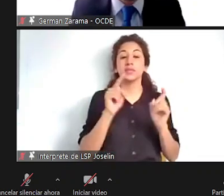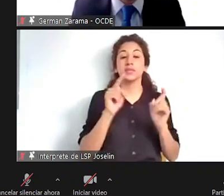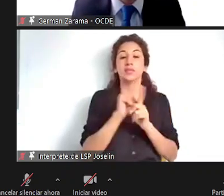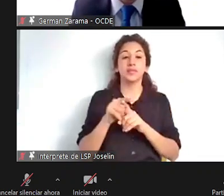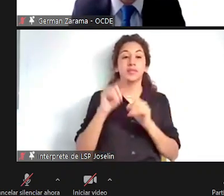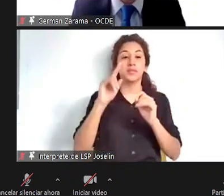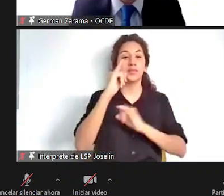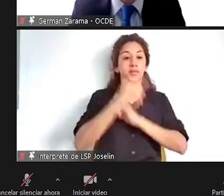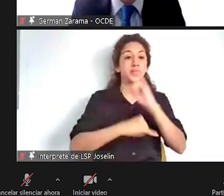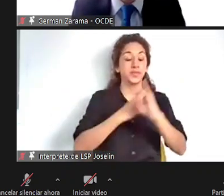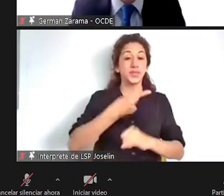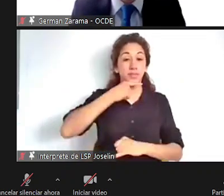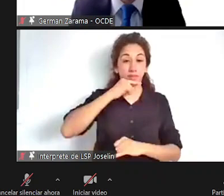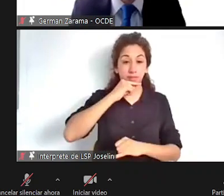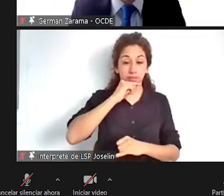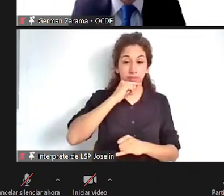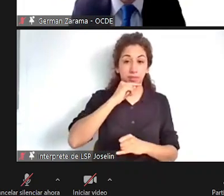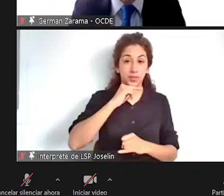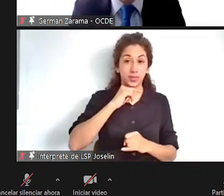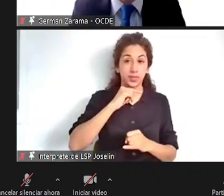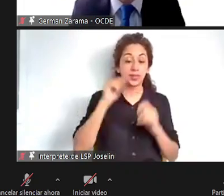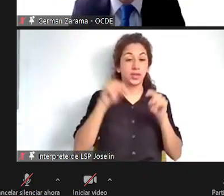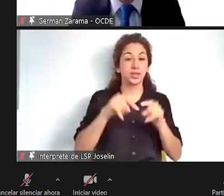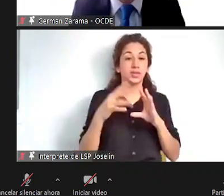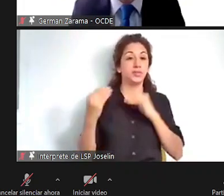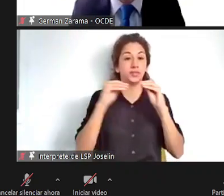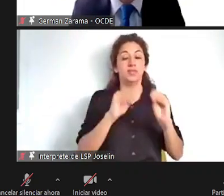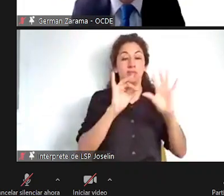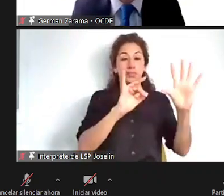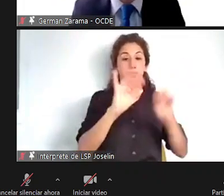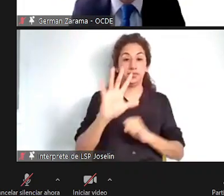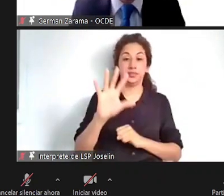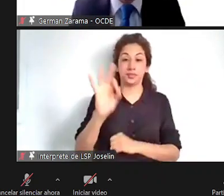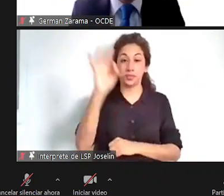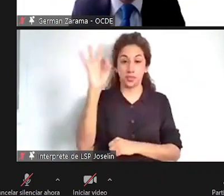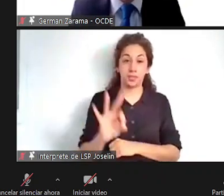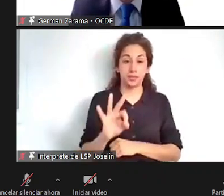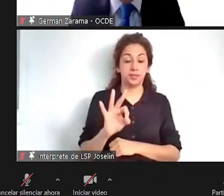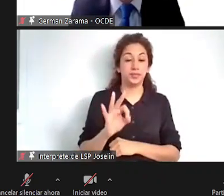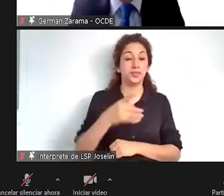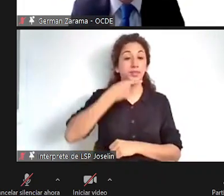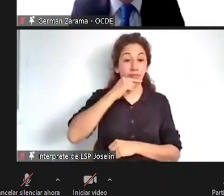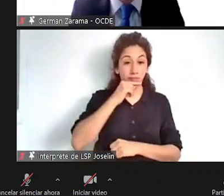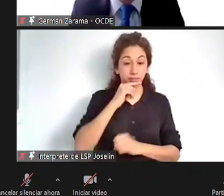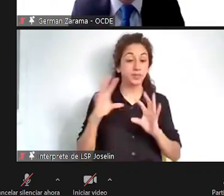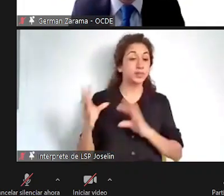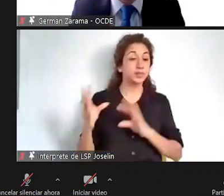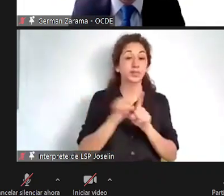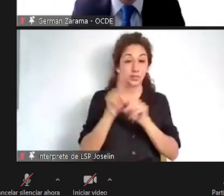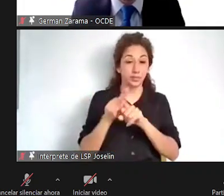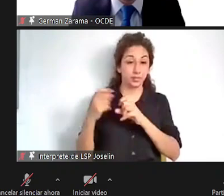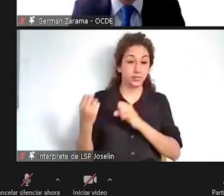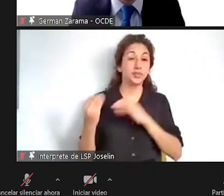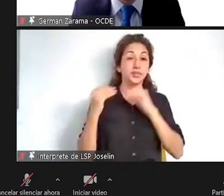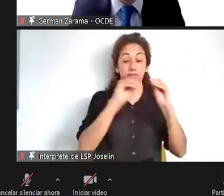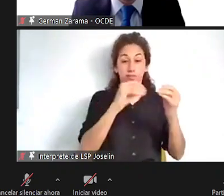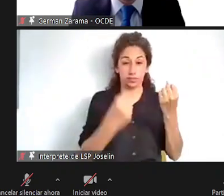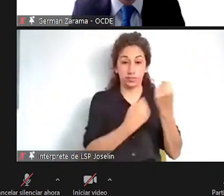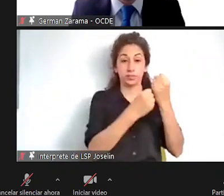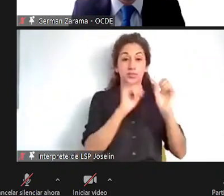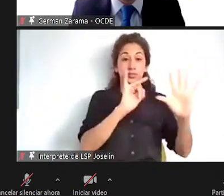mainly women in a market that employs 75 percent or women contribute